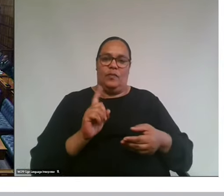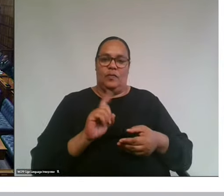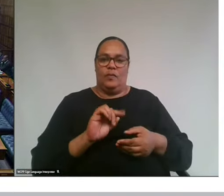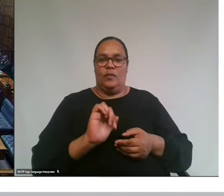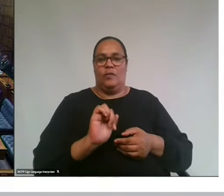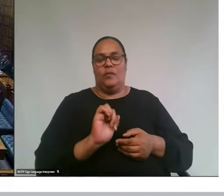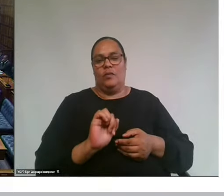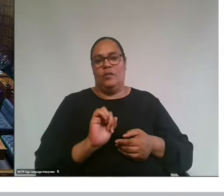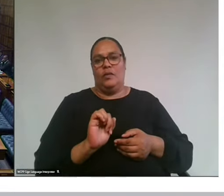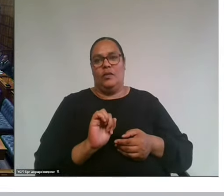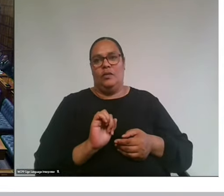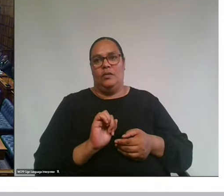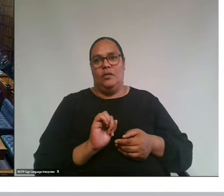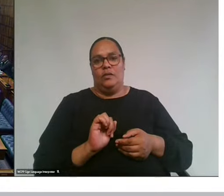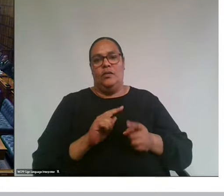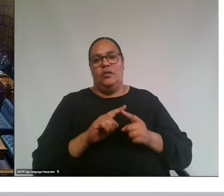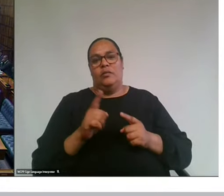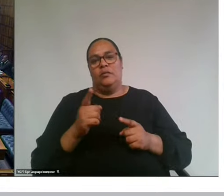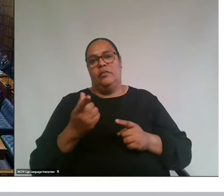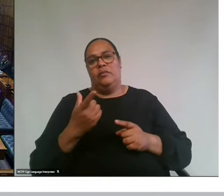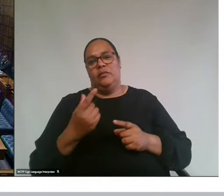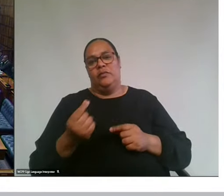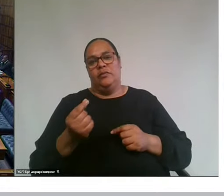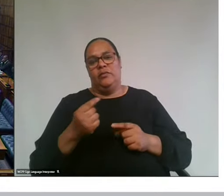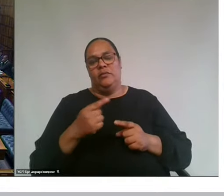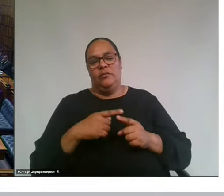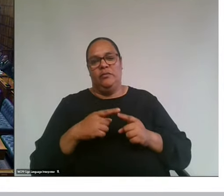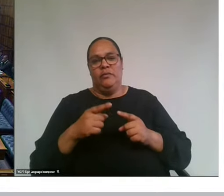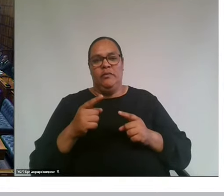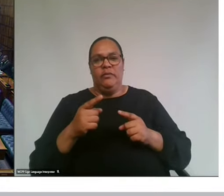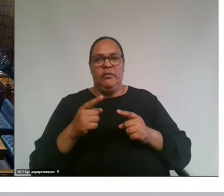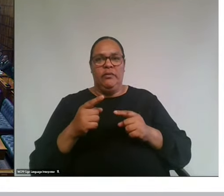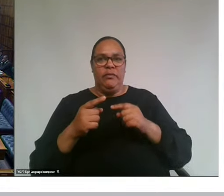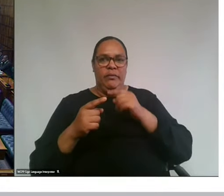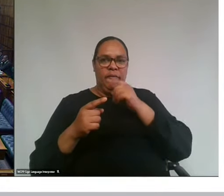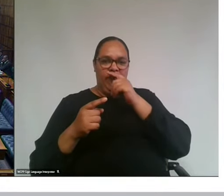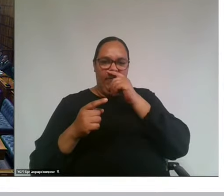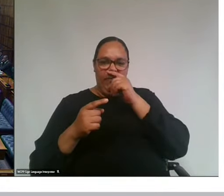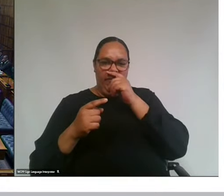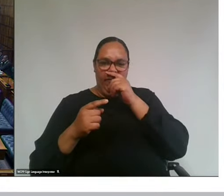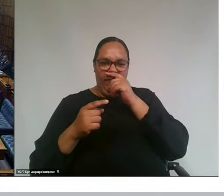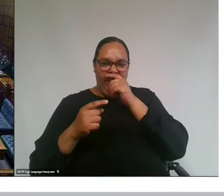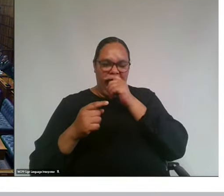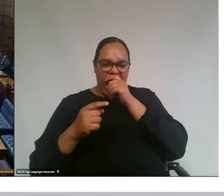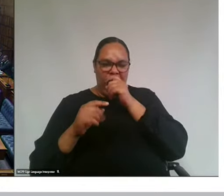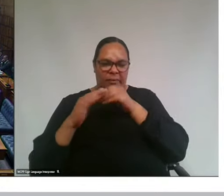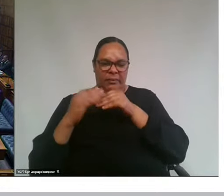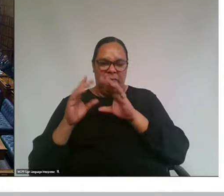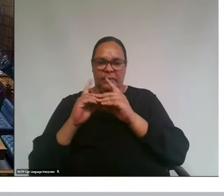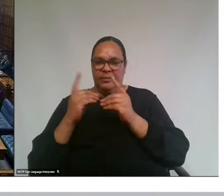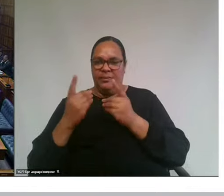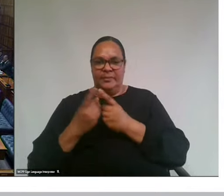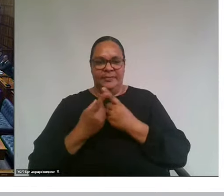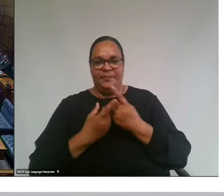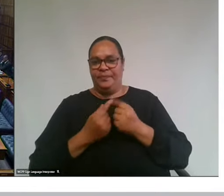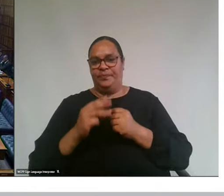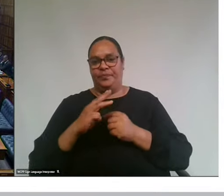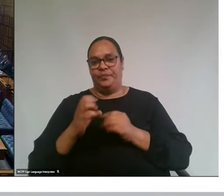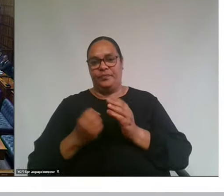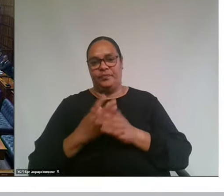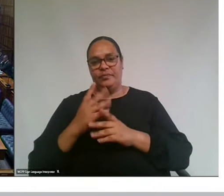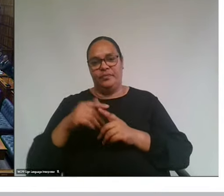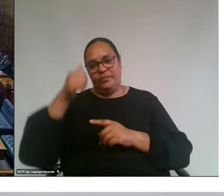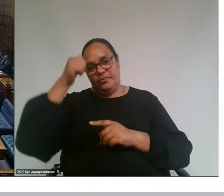um in an overarching document uh that we've been working on with the Department with westrow um with with